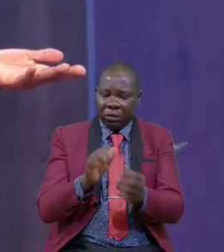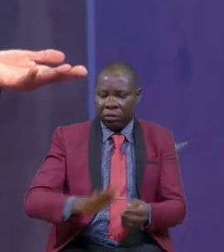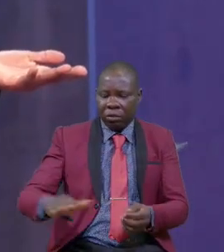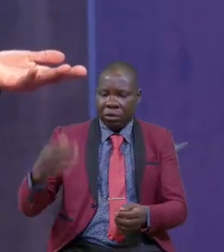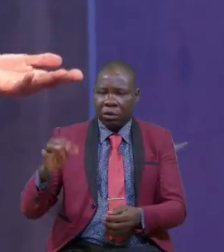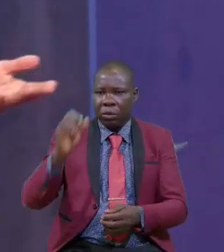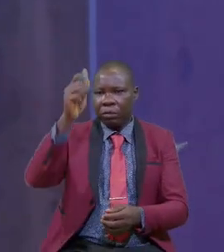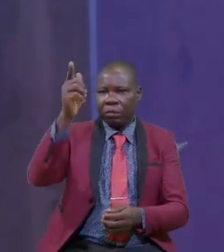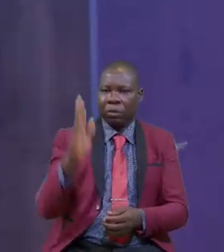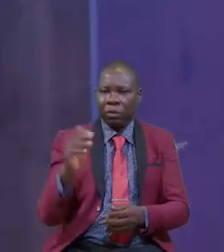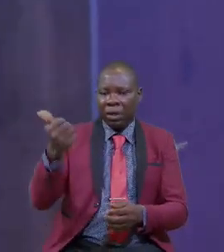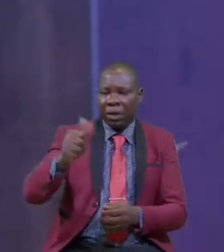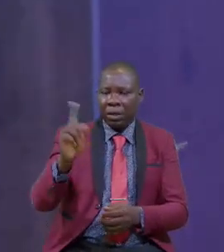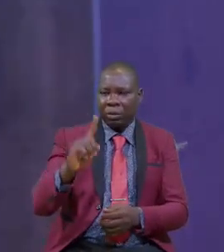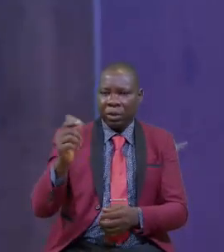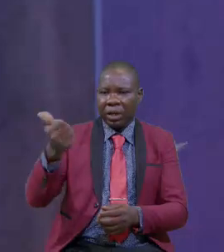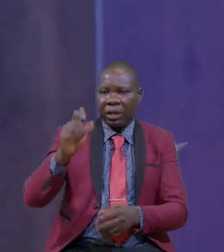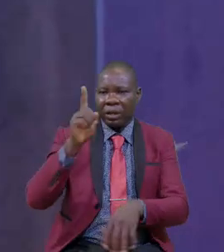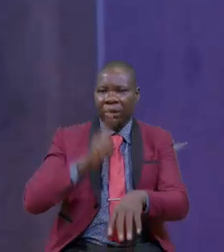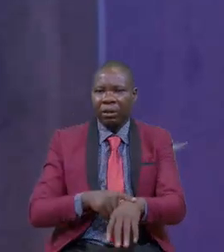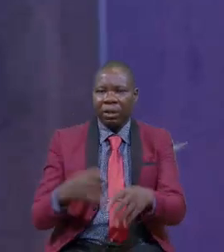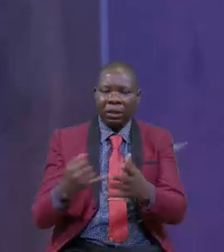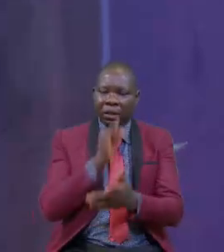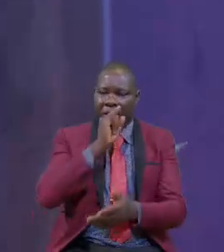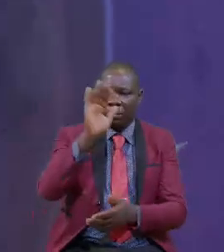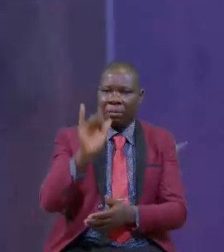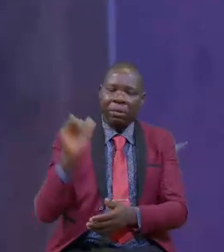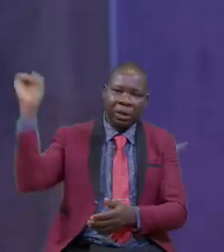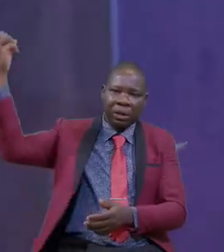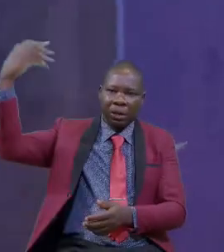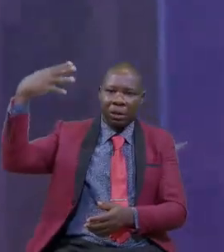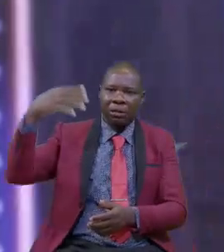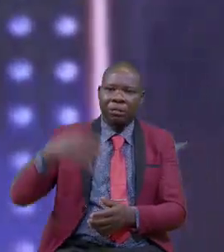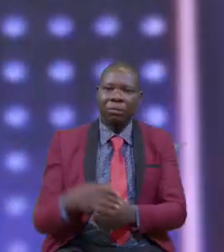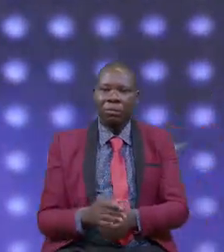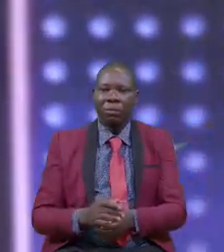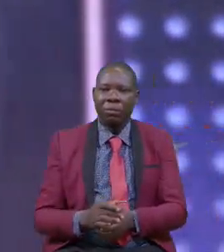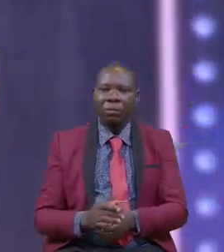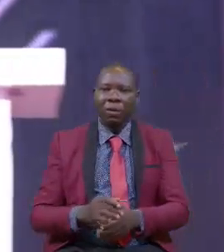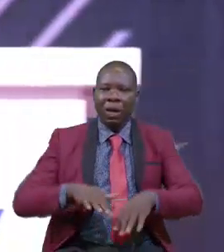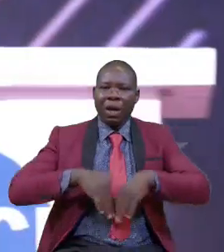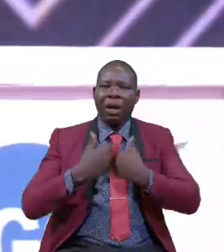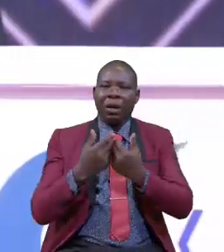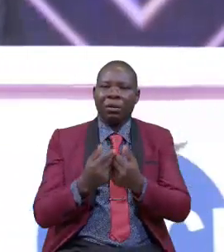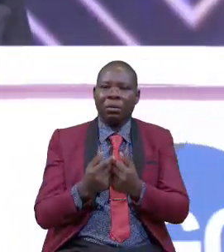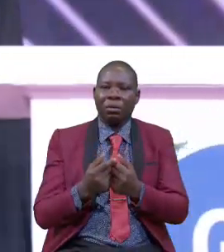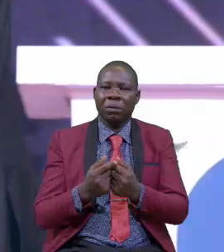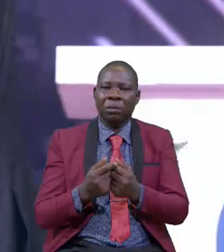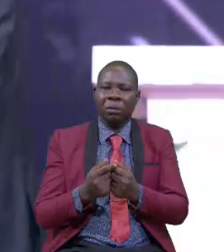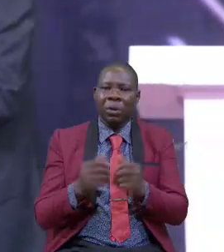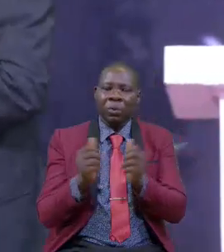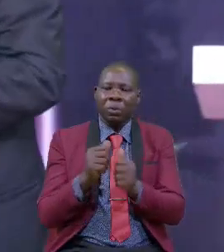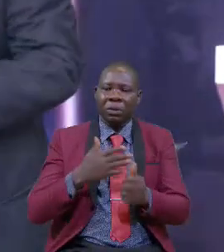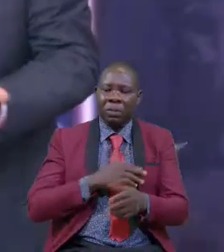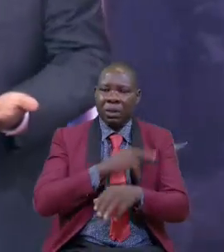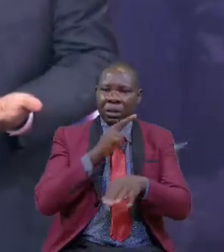anywhere, anytime? It's by grace. I can, you know, some people, I have my nature, I have my upbringing, I have